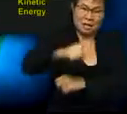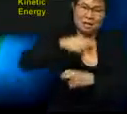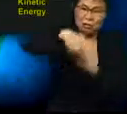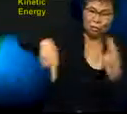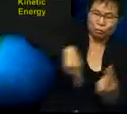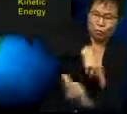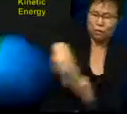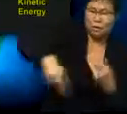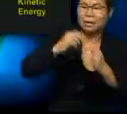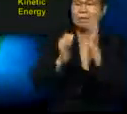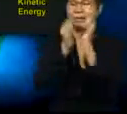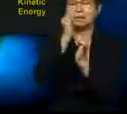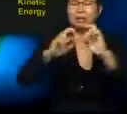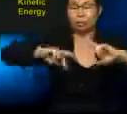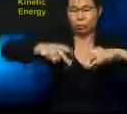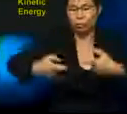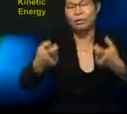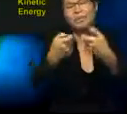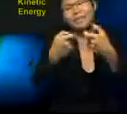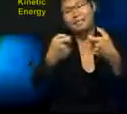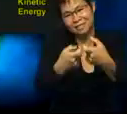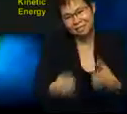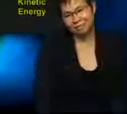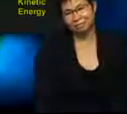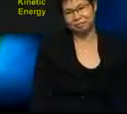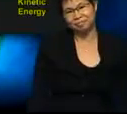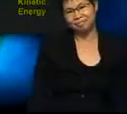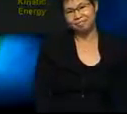rotate the generator to produce electricity.